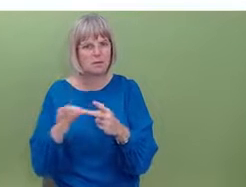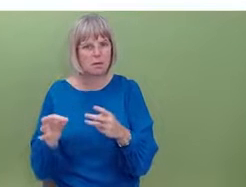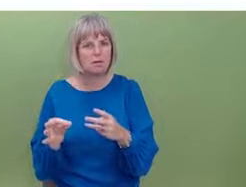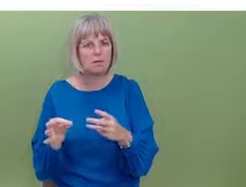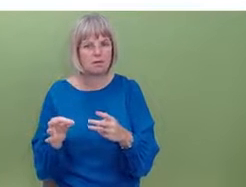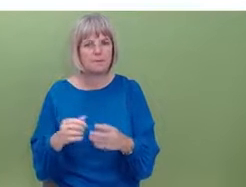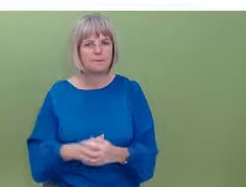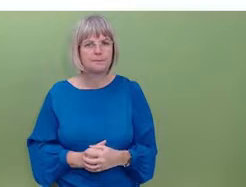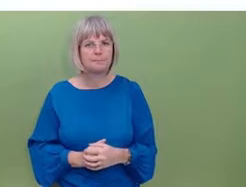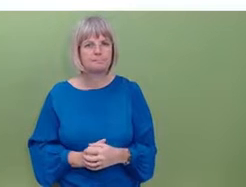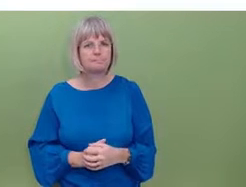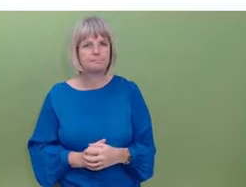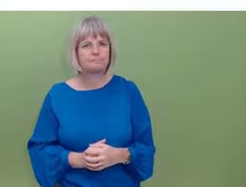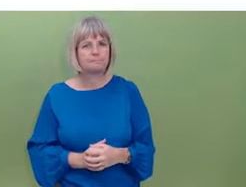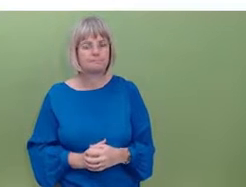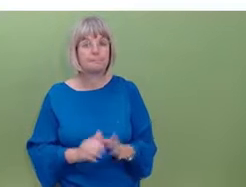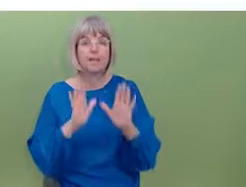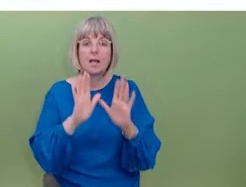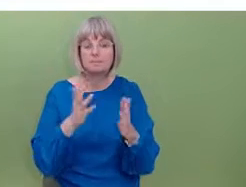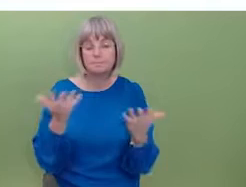as does anxiety.